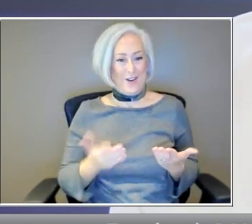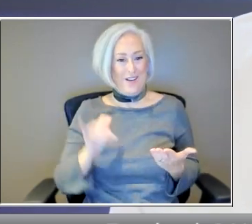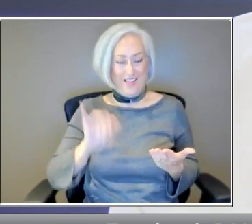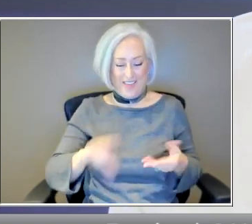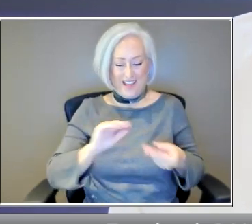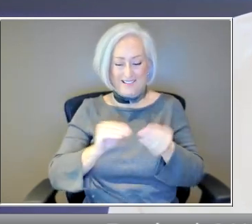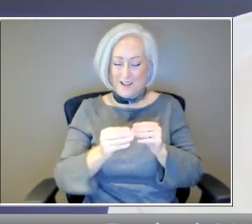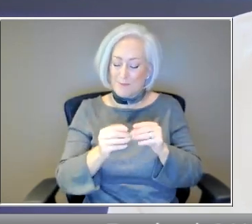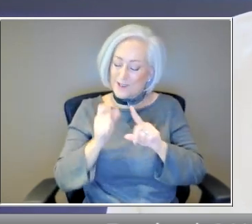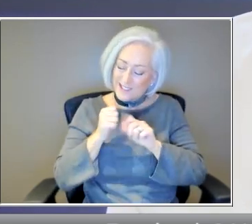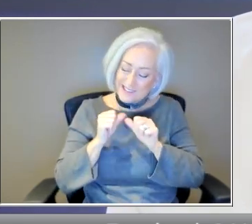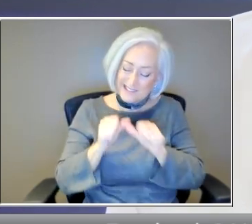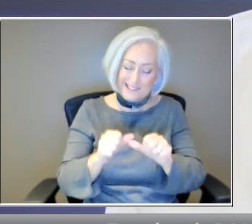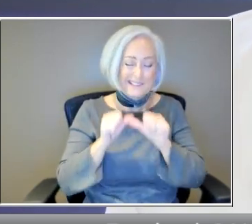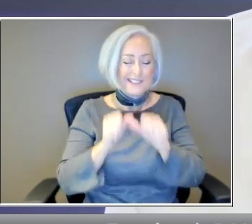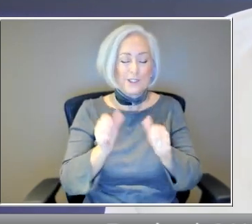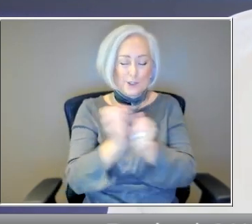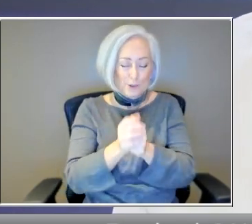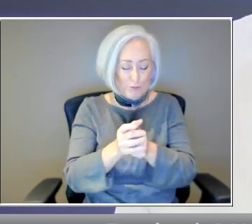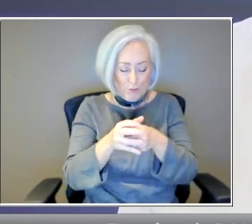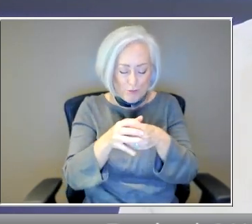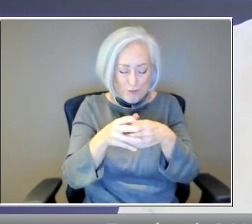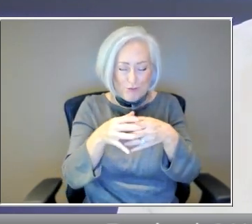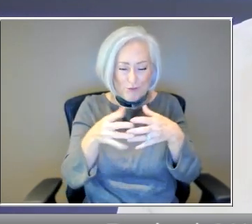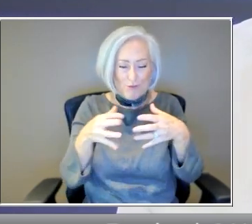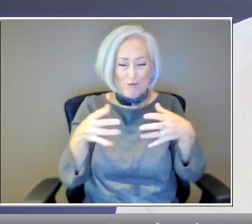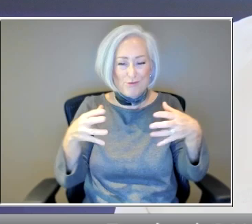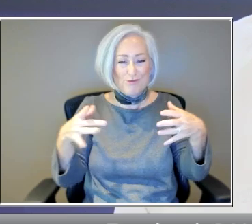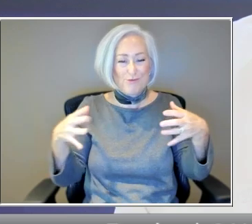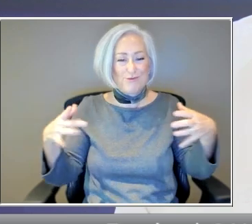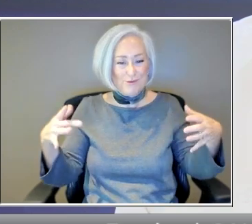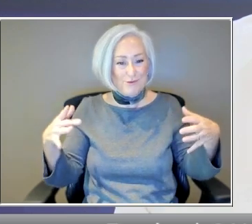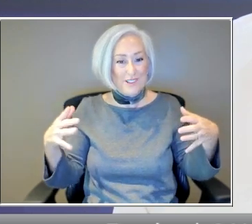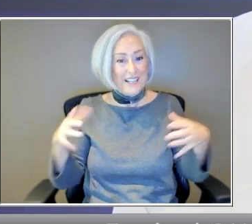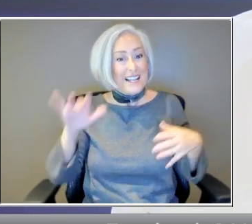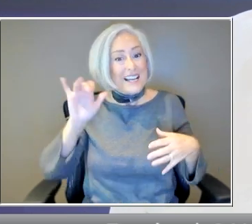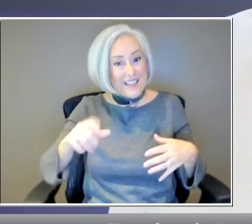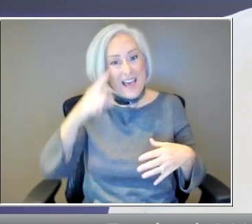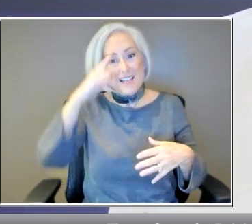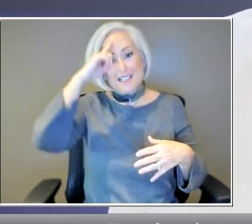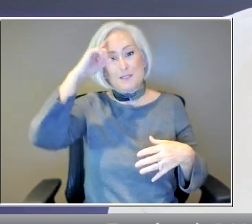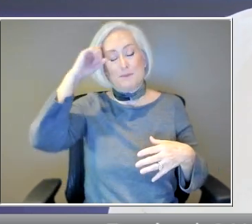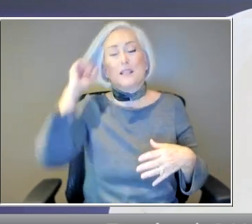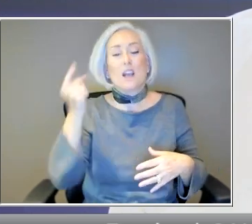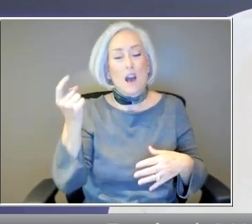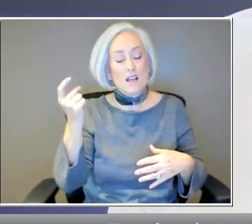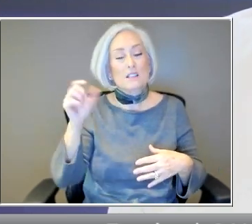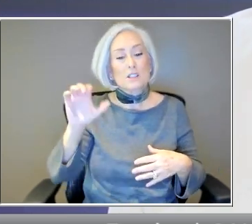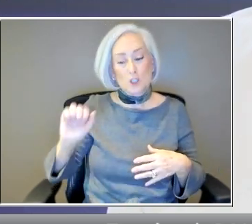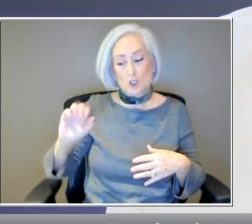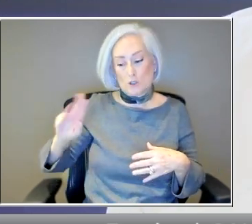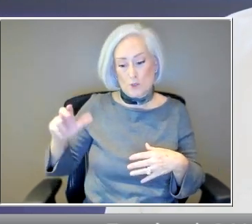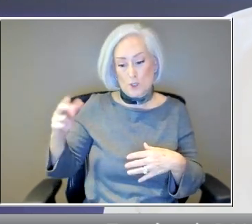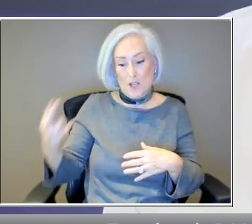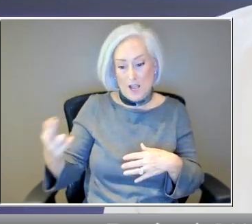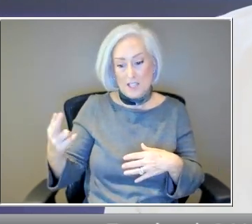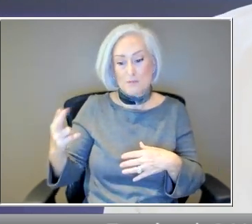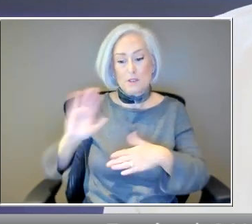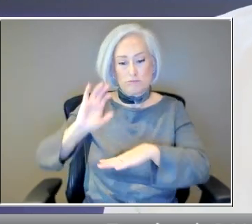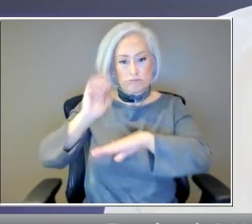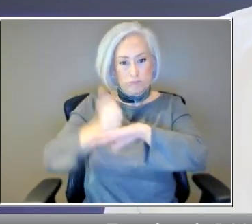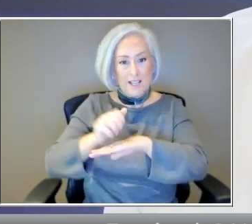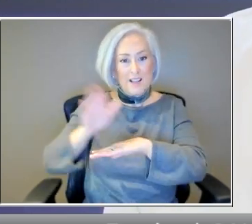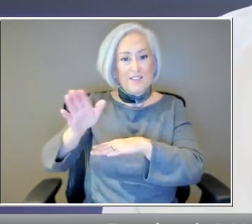The population is growing. And it's in part because of the recognition of that Children's Mercy put together their formal